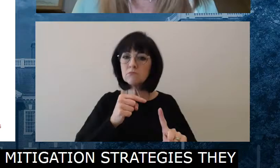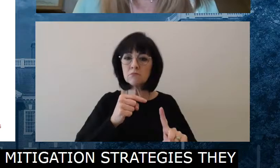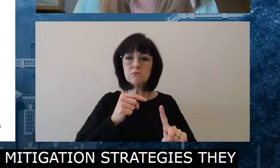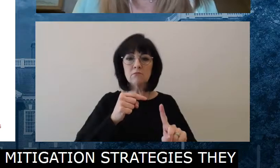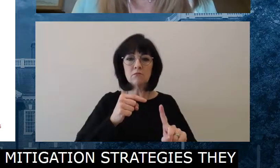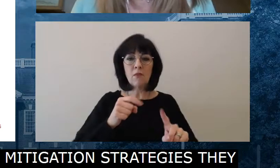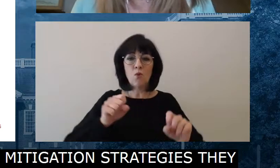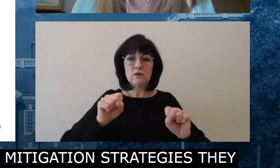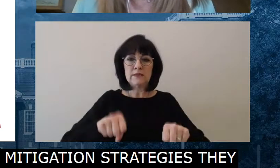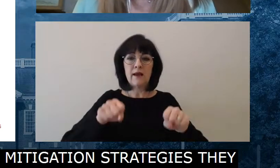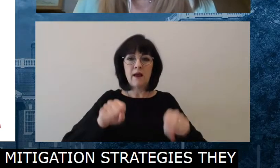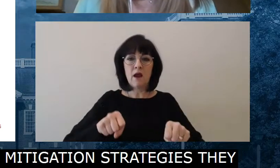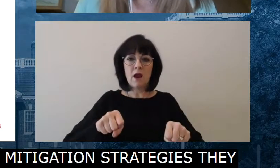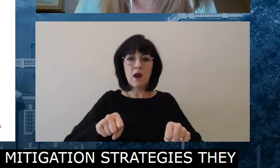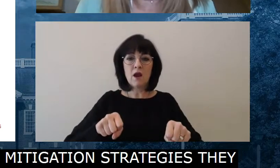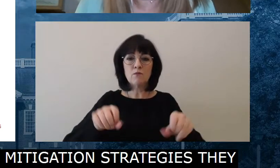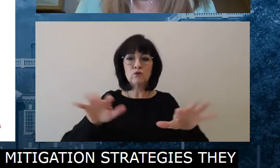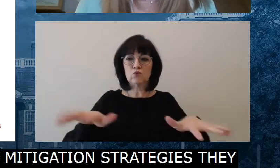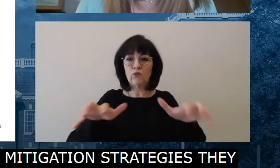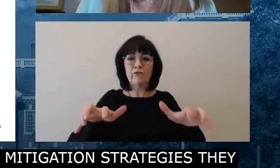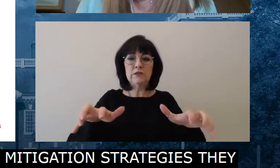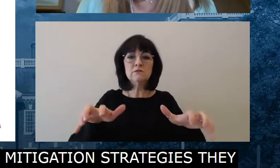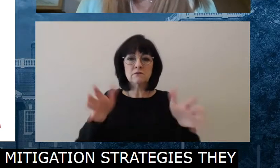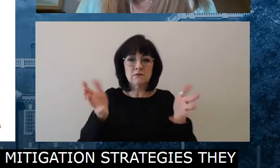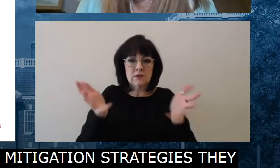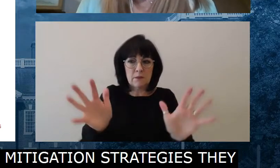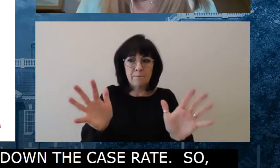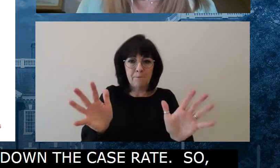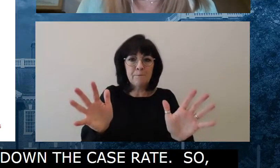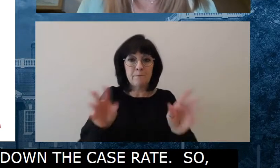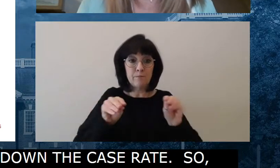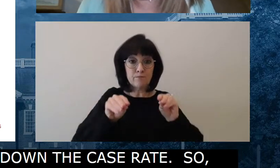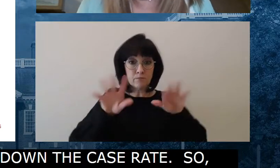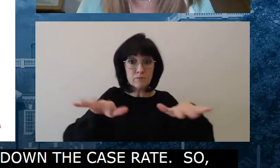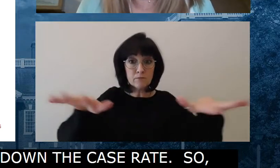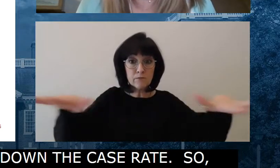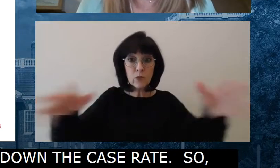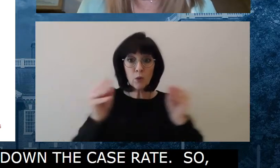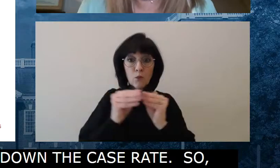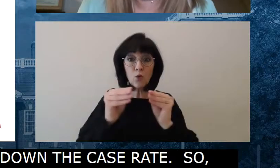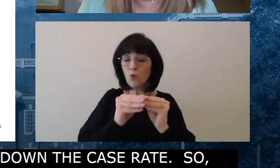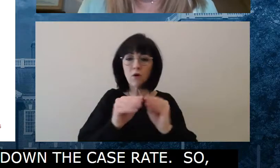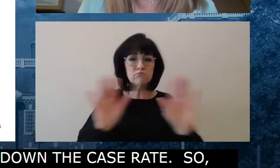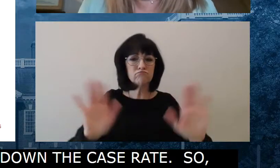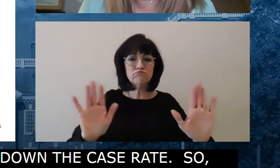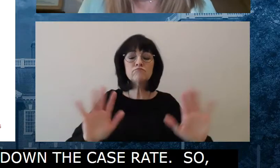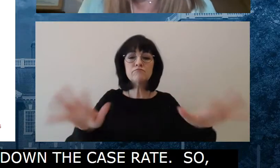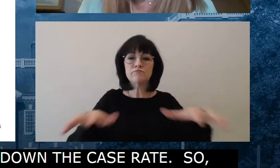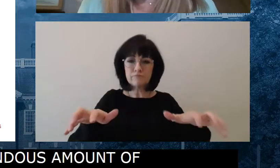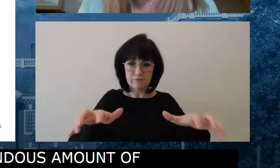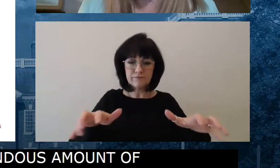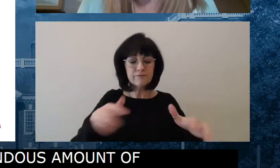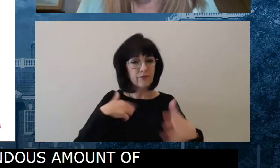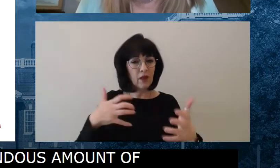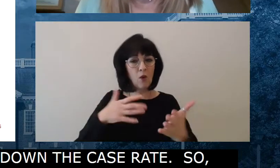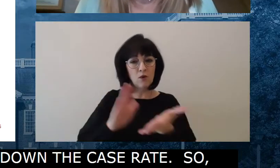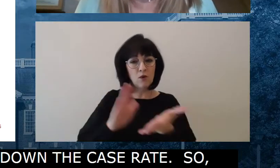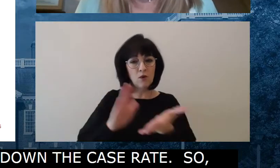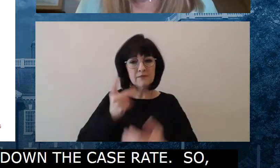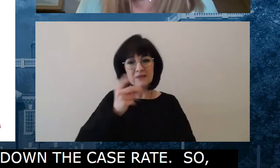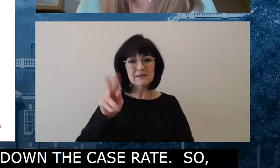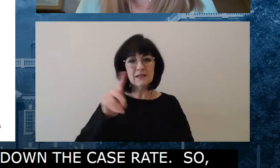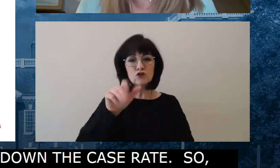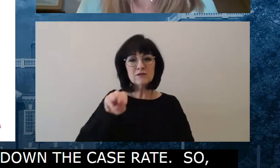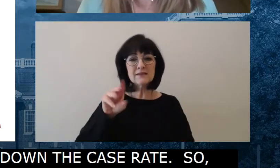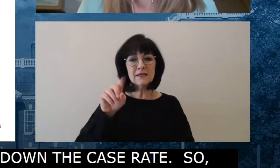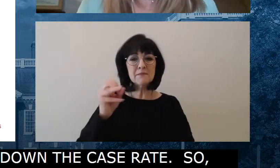case rates. So although they are doing a tremendous amount of testing, I want to give a shout out to Dr. Tim Dowling, who has really